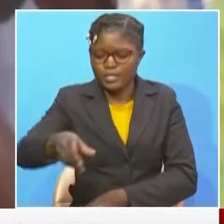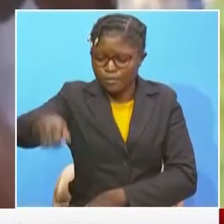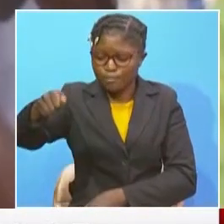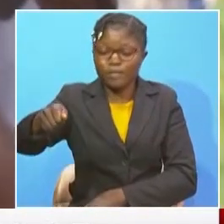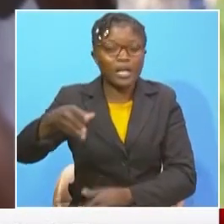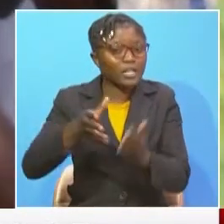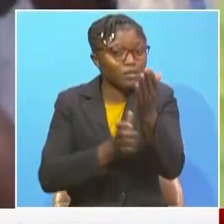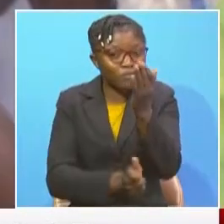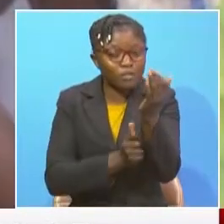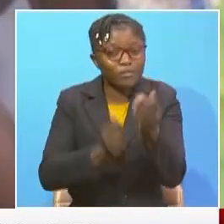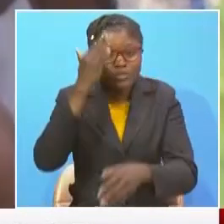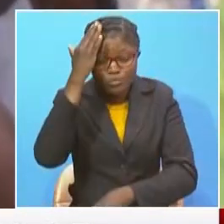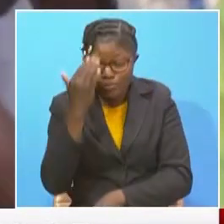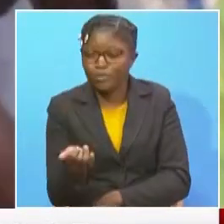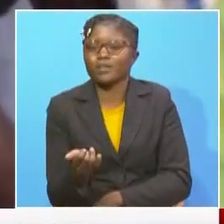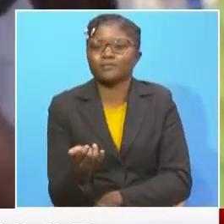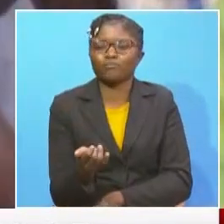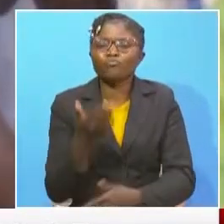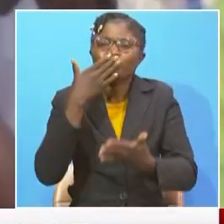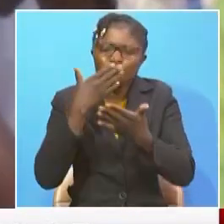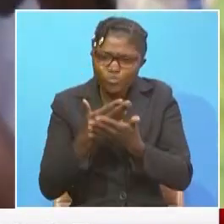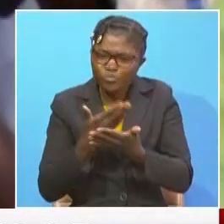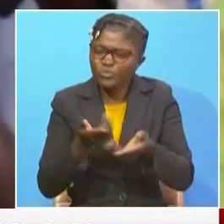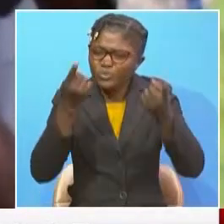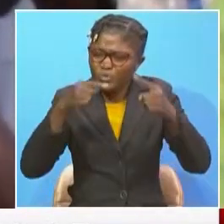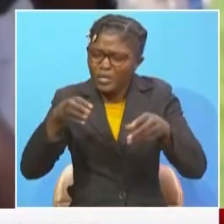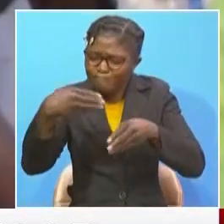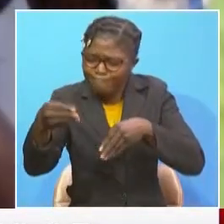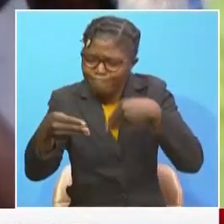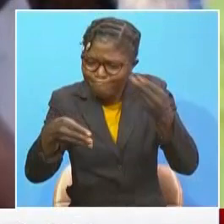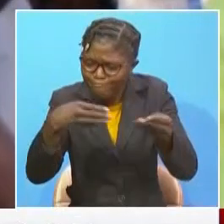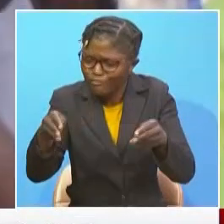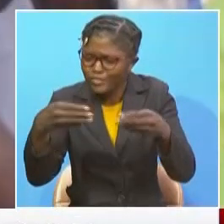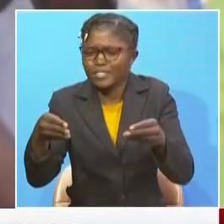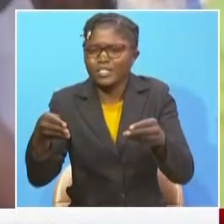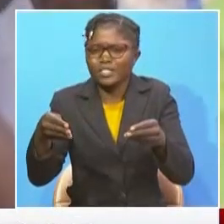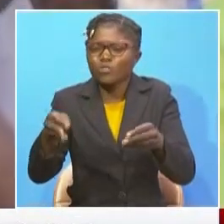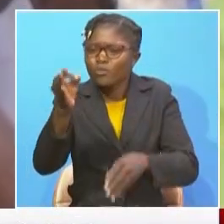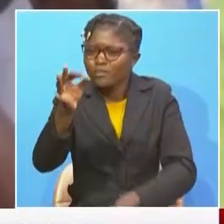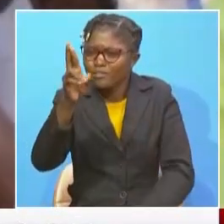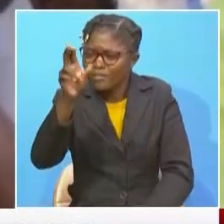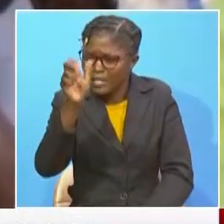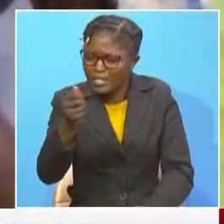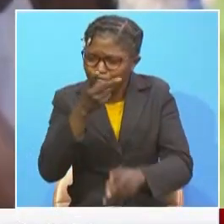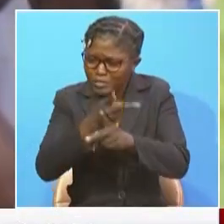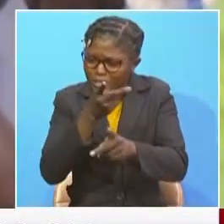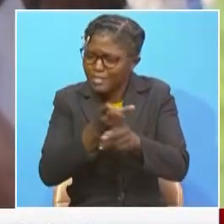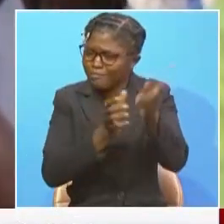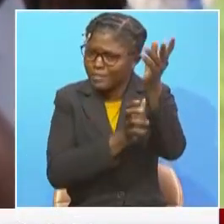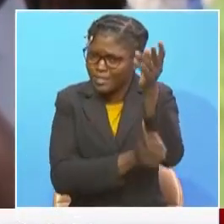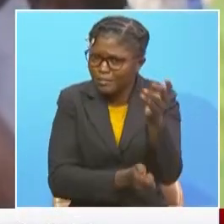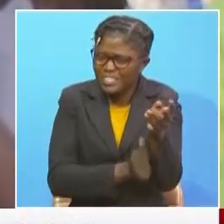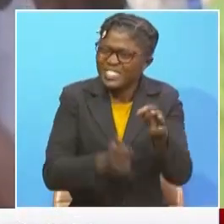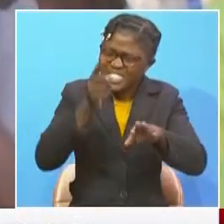The advantage of selling to FRIA is that when you sell to FRIA, you keep the maize. If we get it